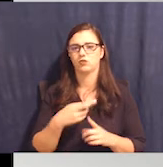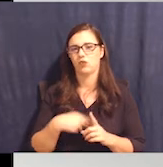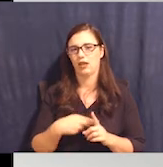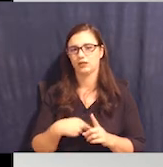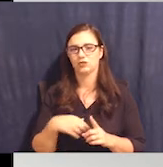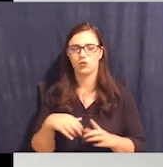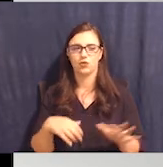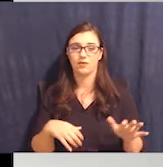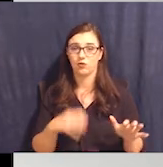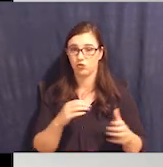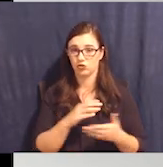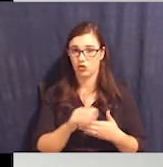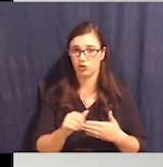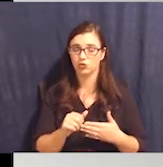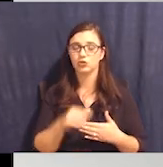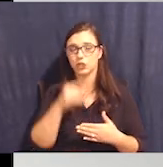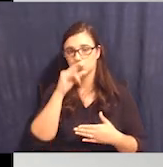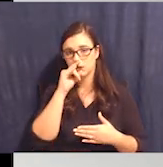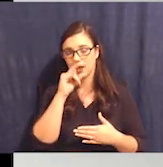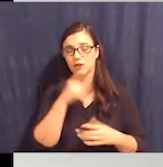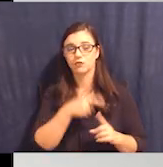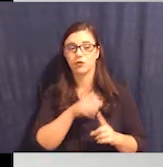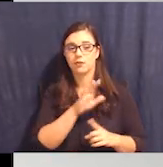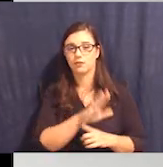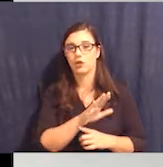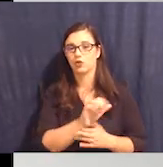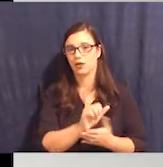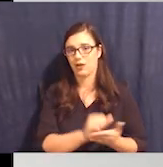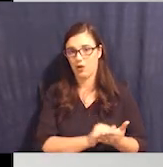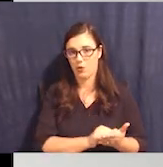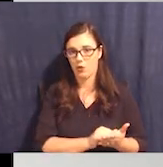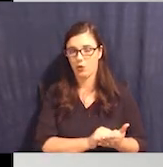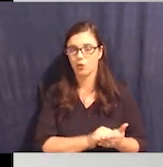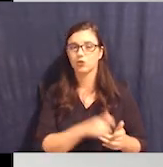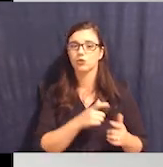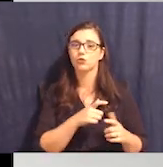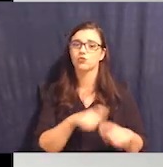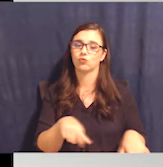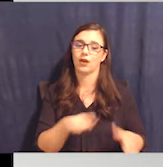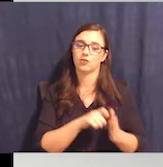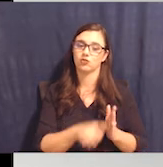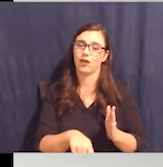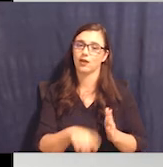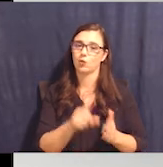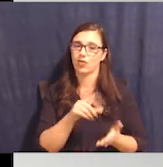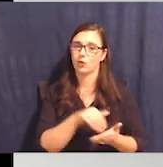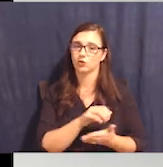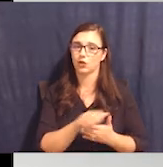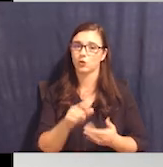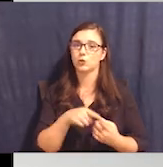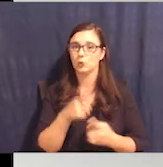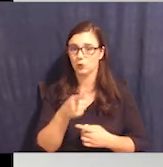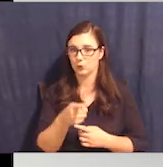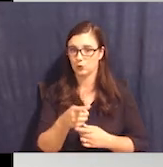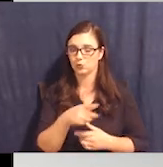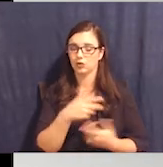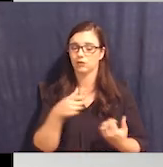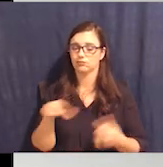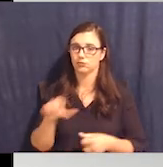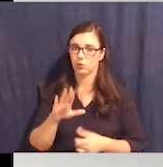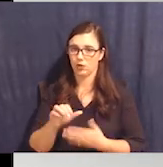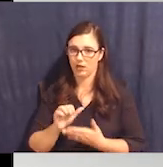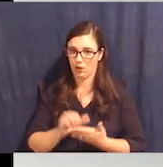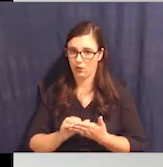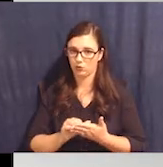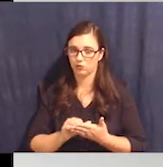2 months of rent. So let's say it's $500. From your child's account, you write a check for $1,000 to you. You put